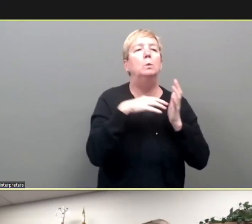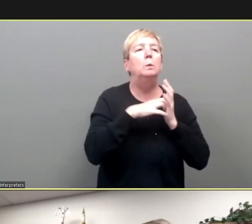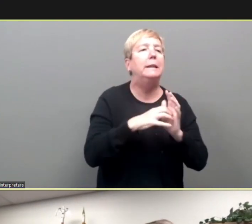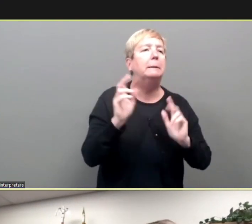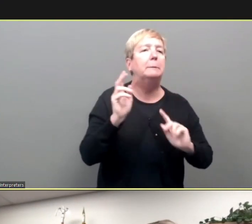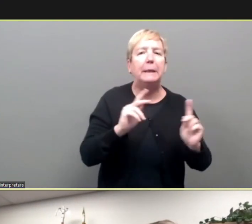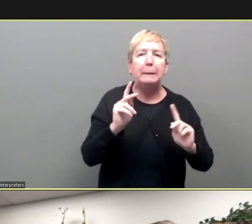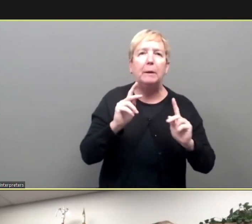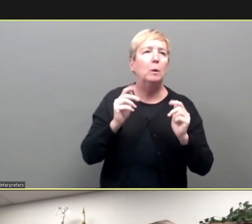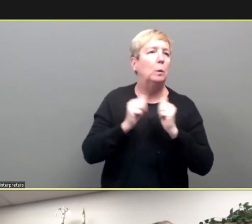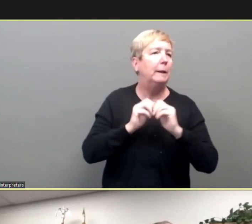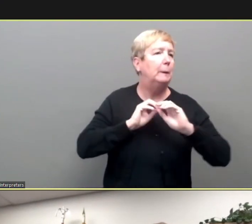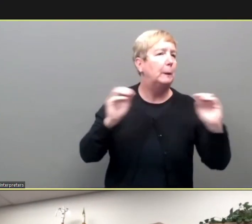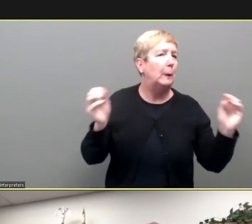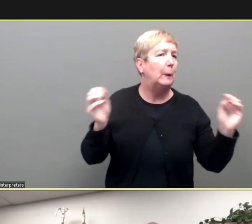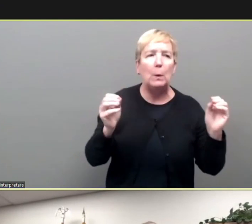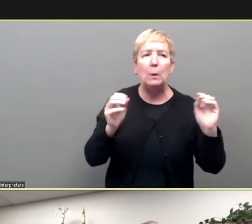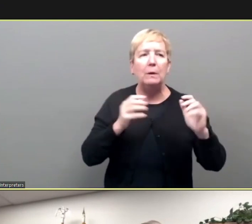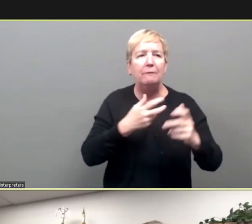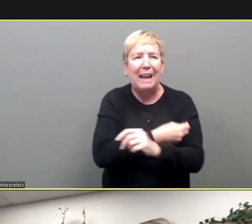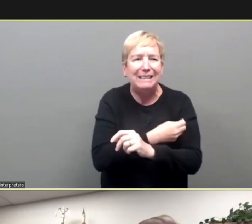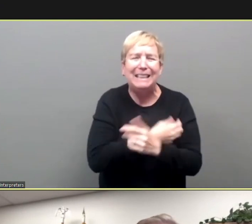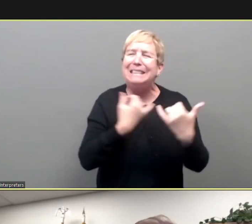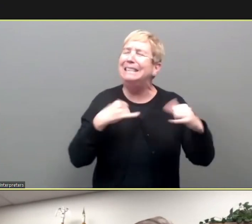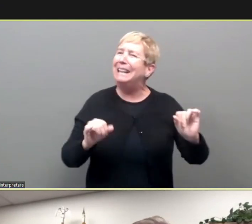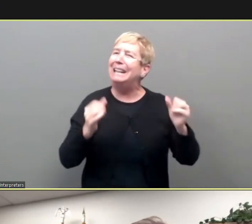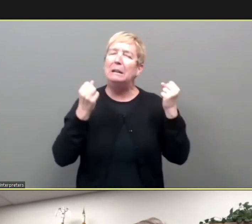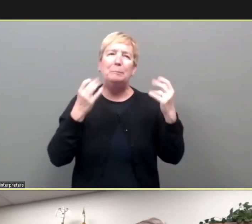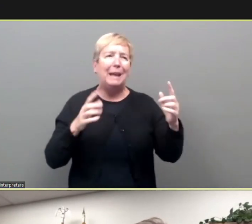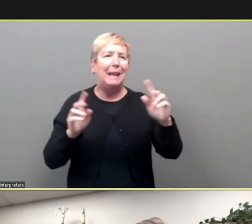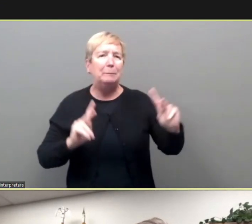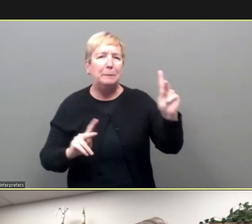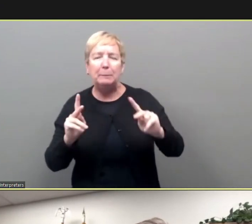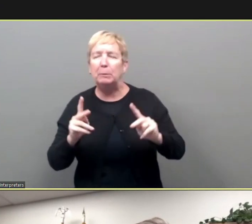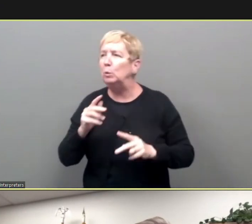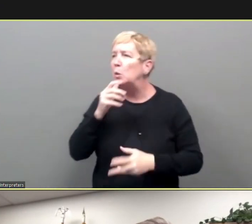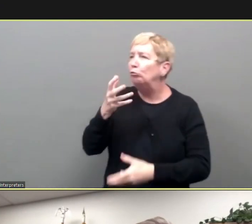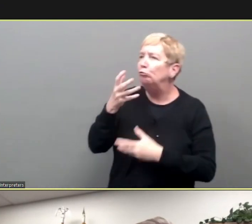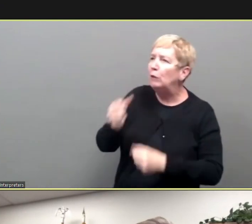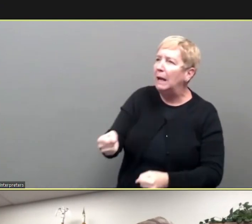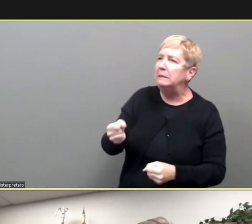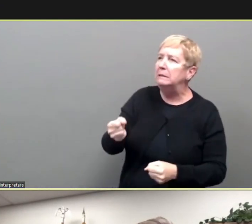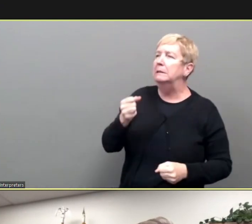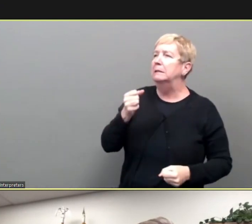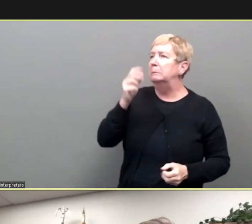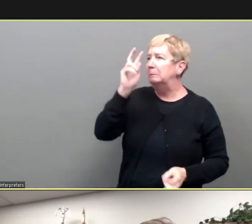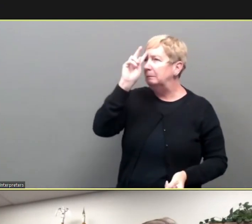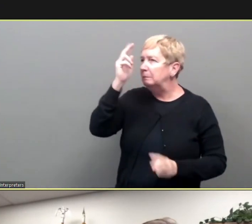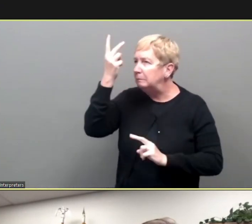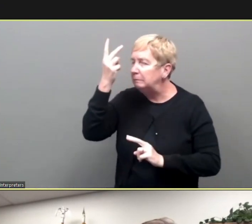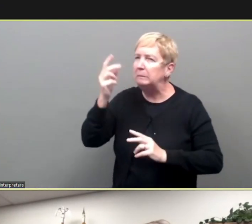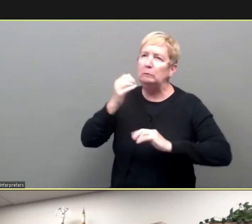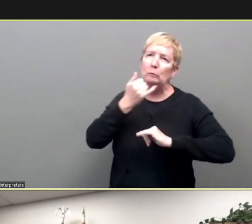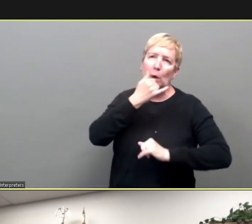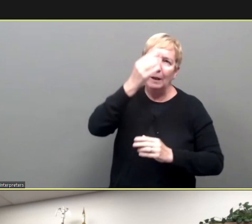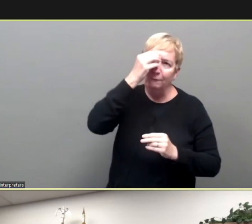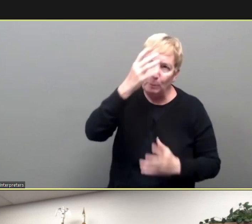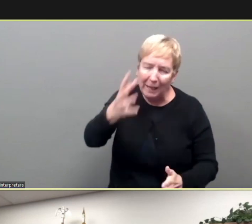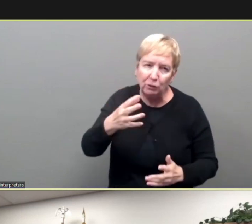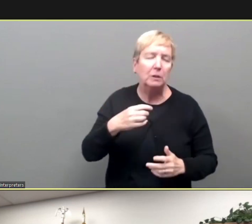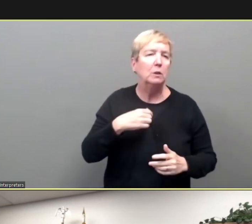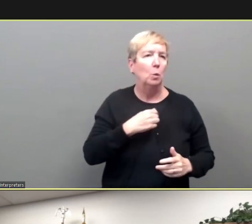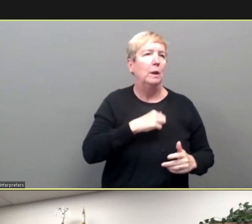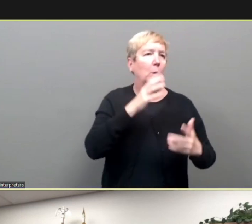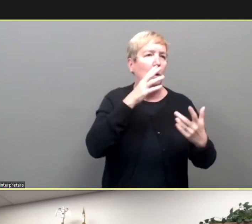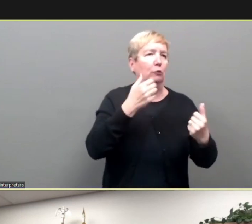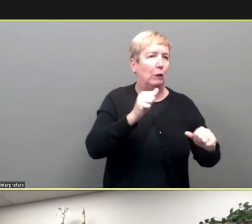of mistrust, misinformation. I think it's on all of us, all of you in the